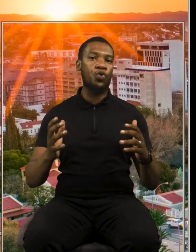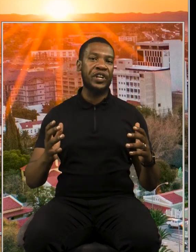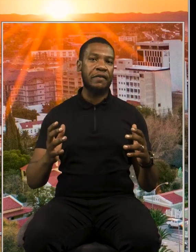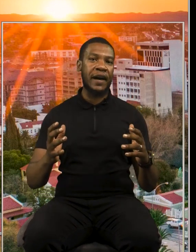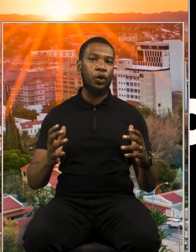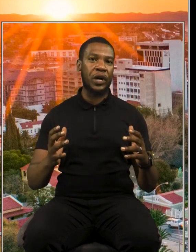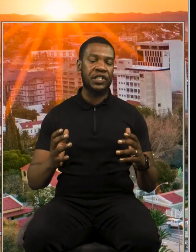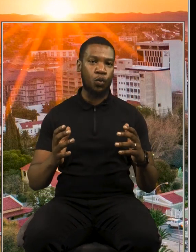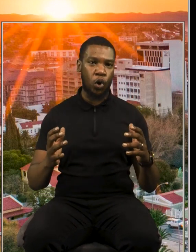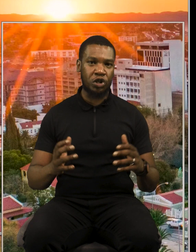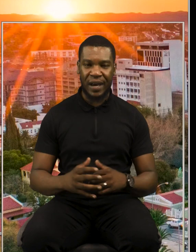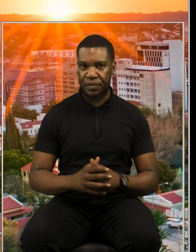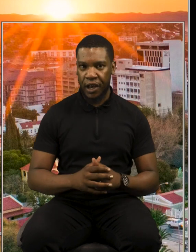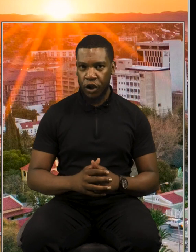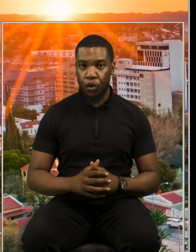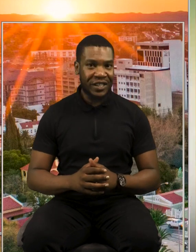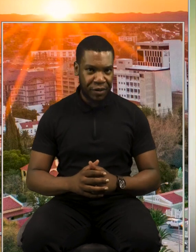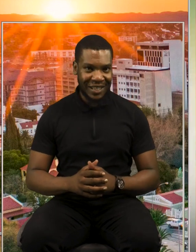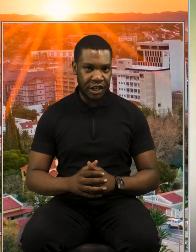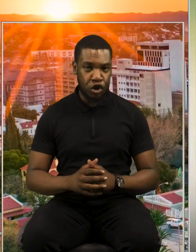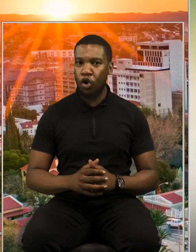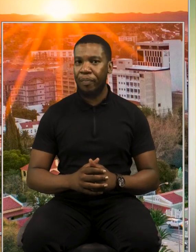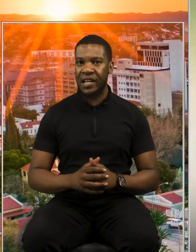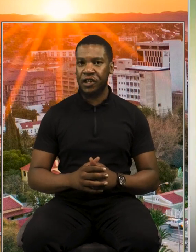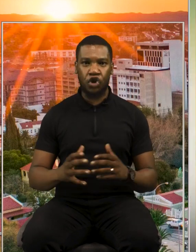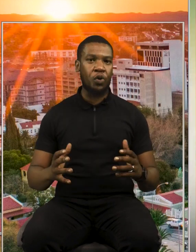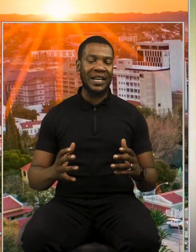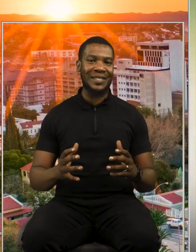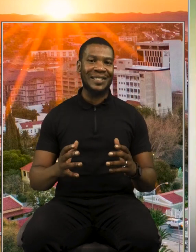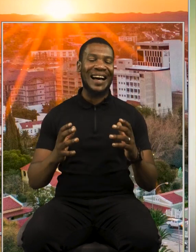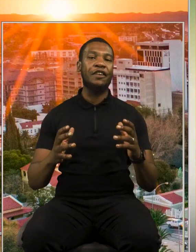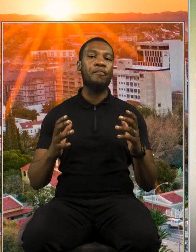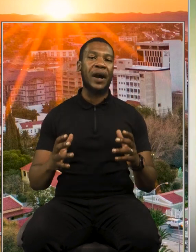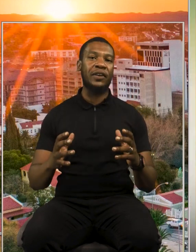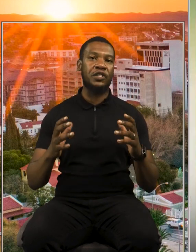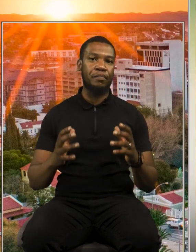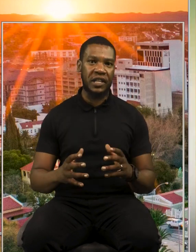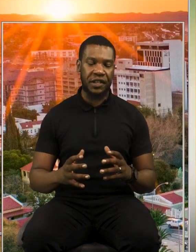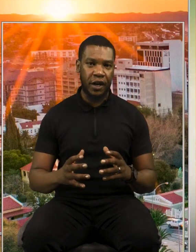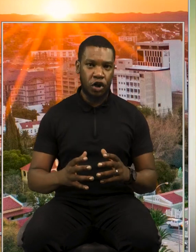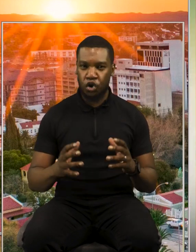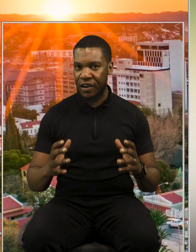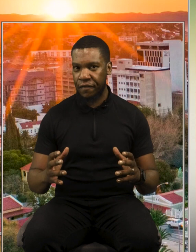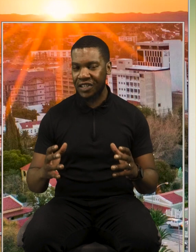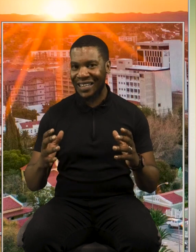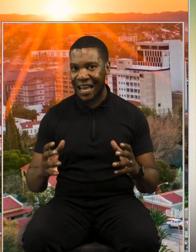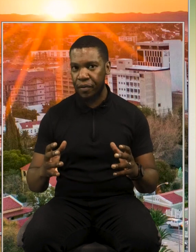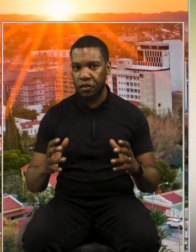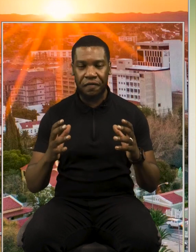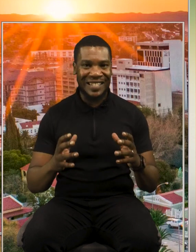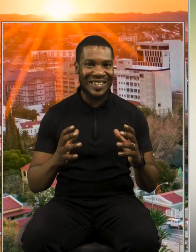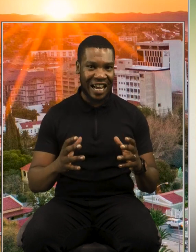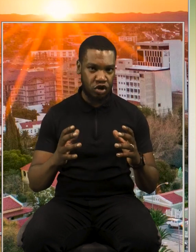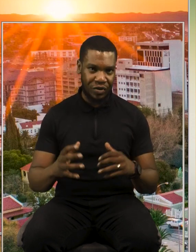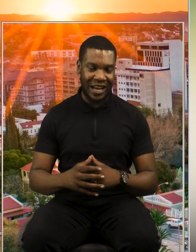all re-evaluating world maps. US President Joe Biden showcased his unparalleled ability to traverse the labyrinth